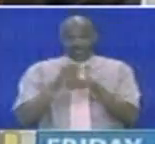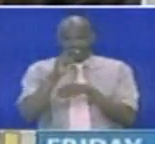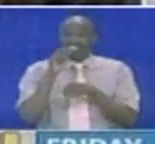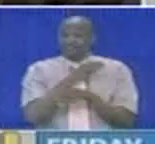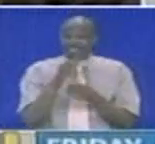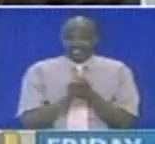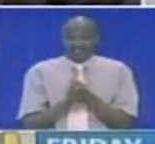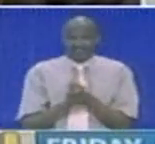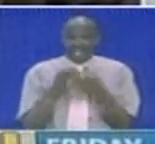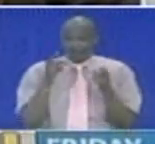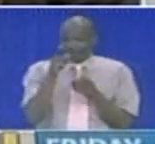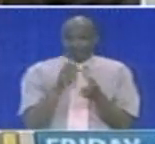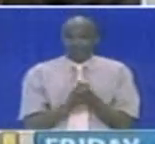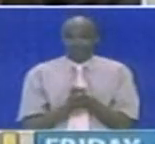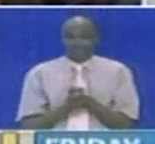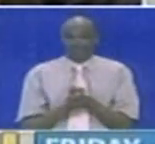doing?